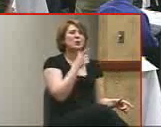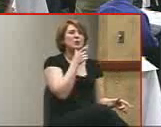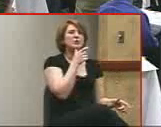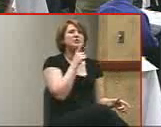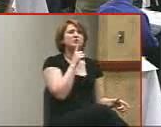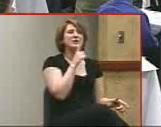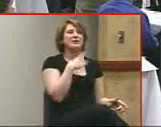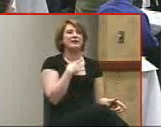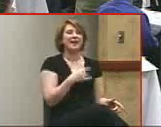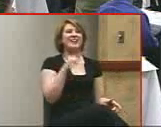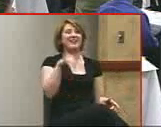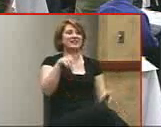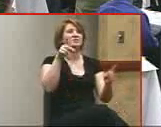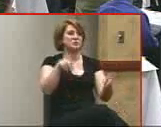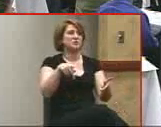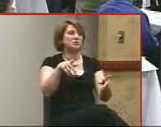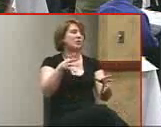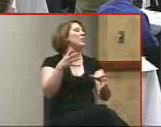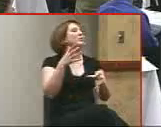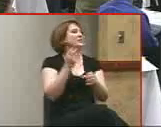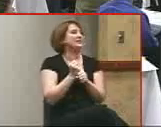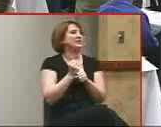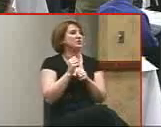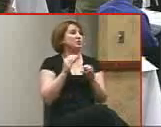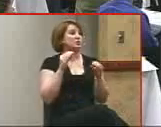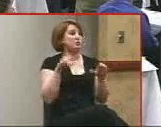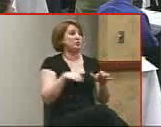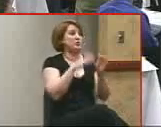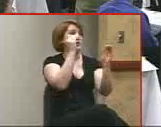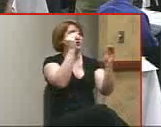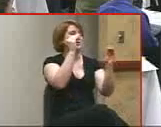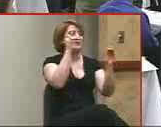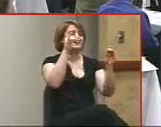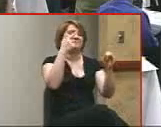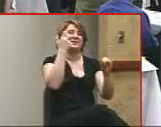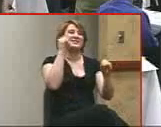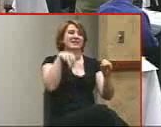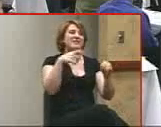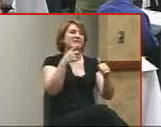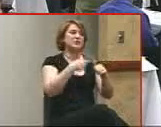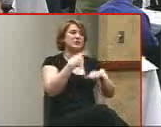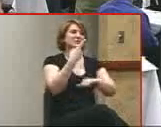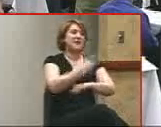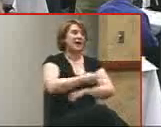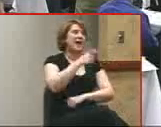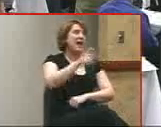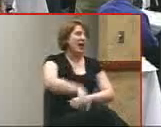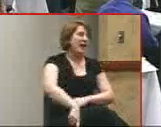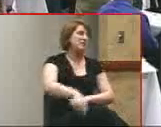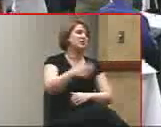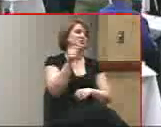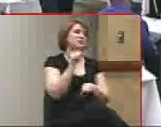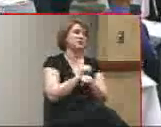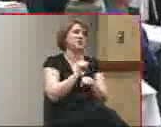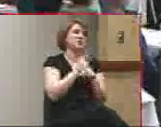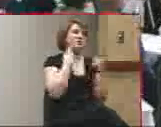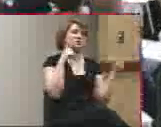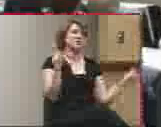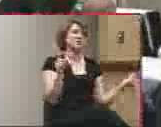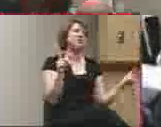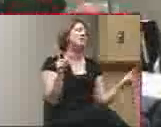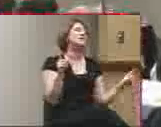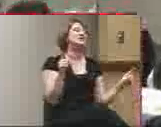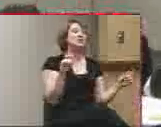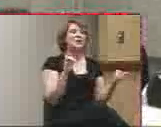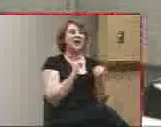like? That's the person who we should get to go do the instruction because that first day has to work. And, you know, again, it's shaping how low do we